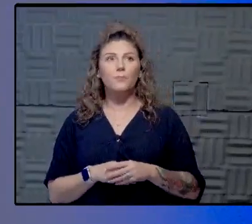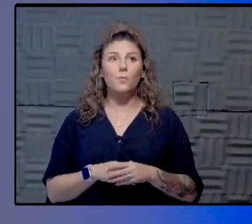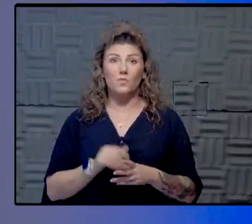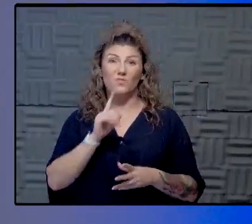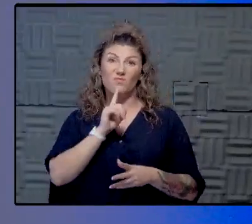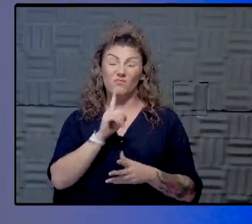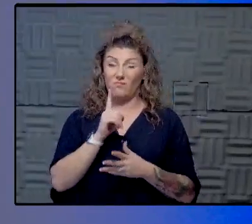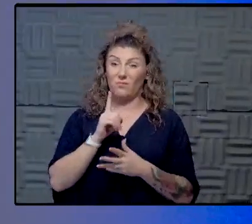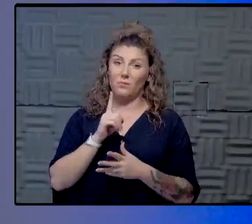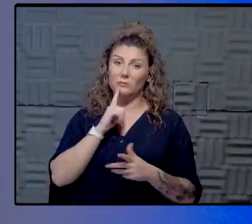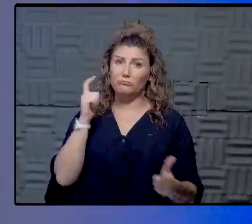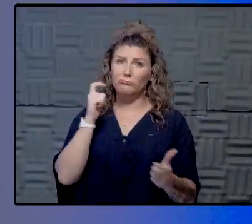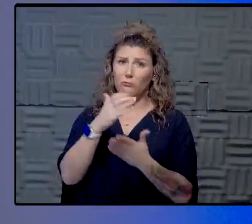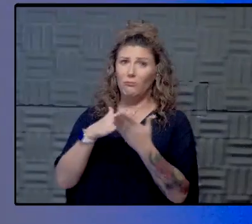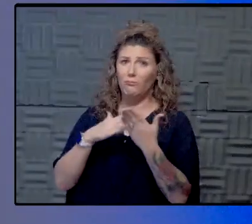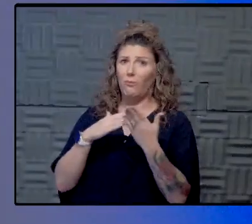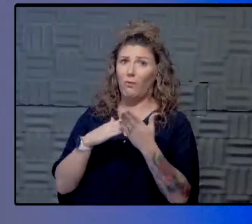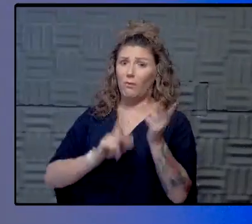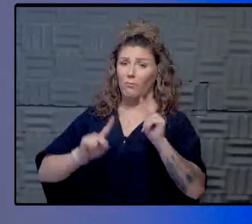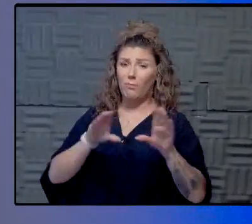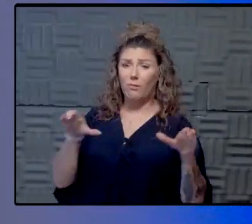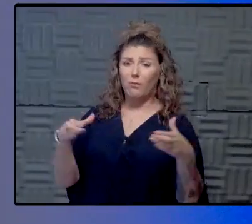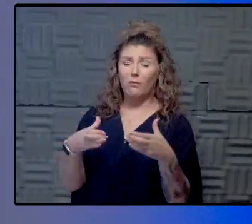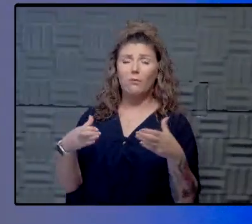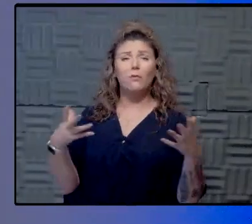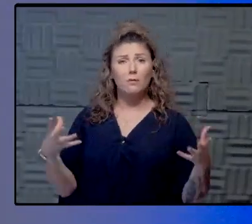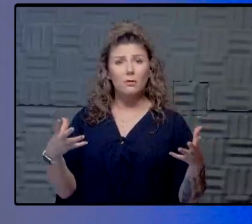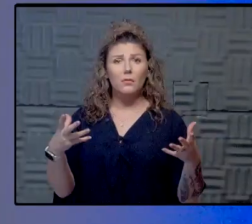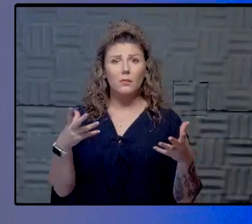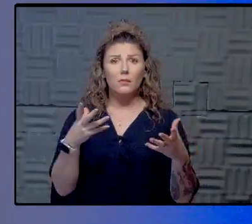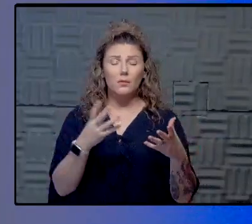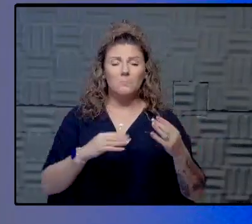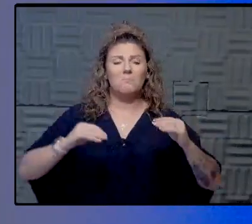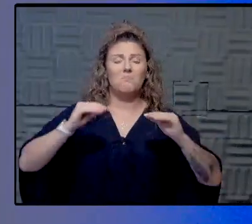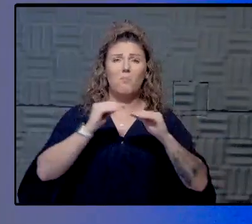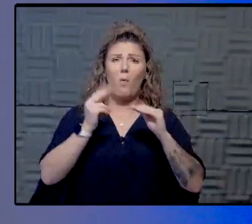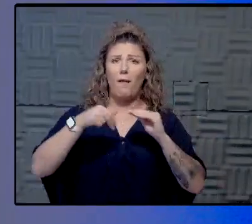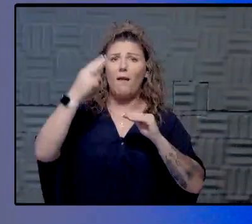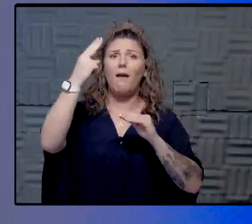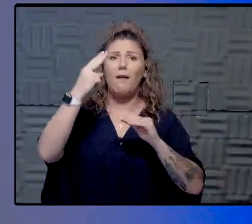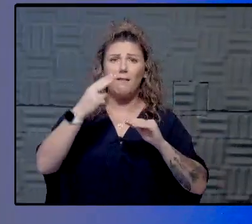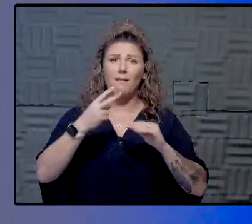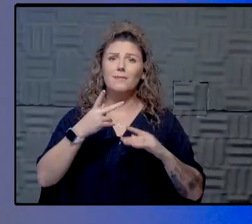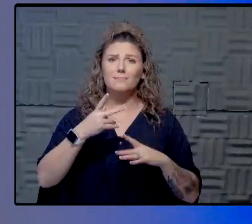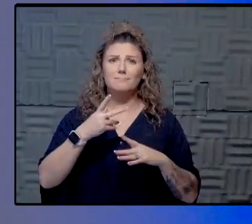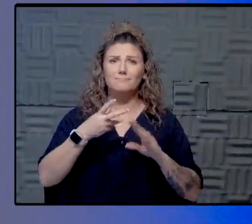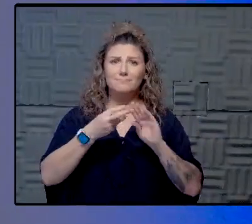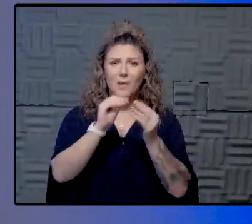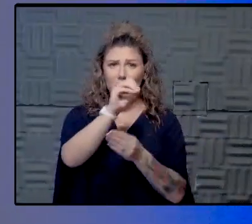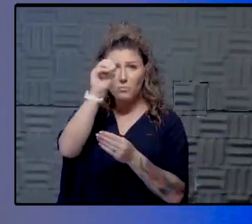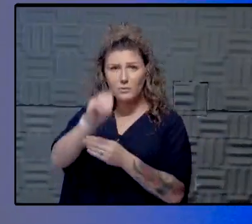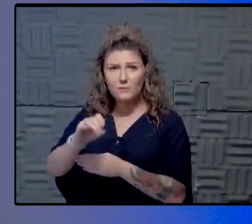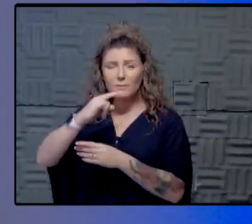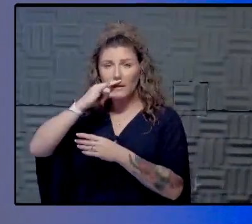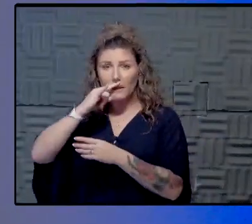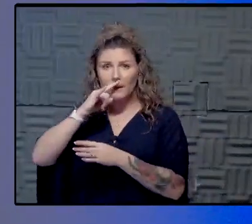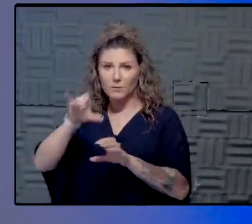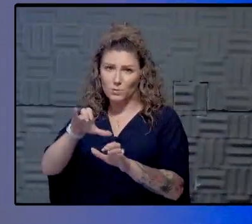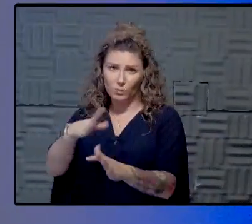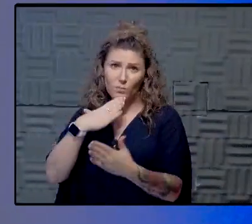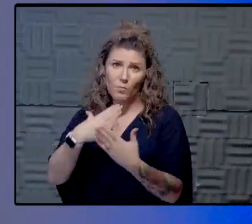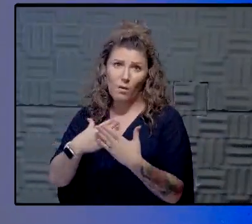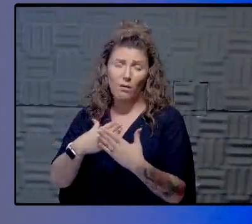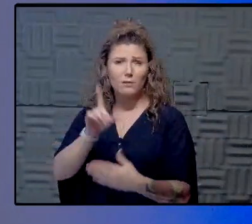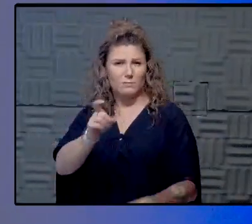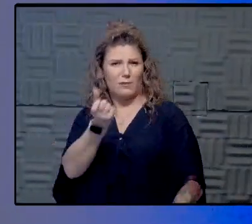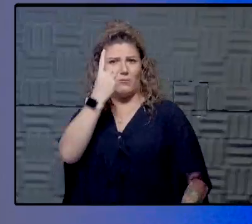the population, for a much greater number of kids, they've been able to do really well. And I think we need to understand